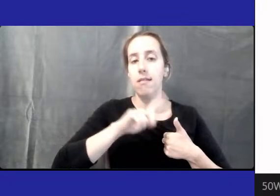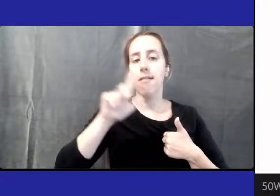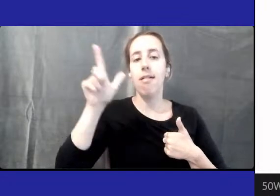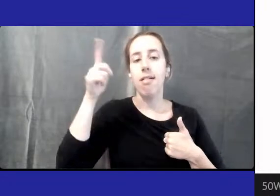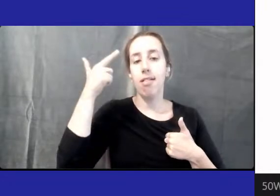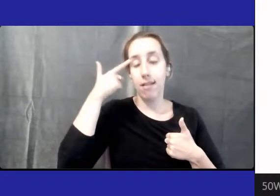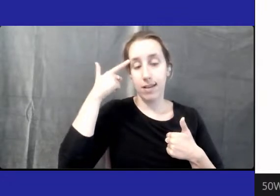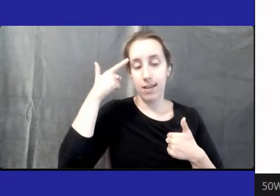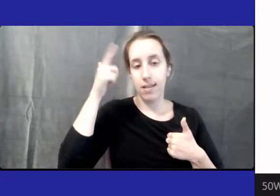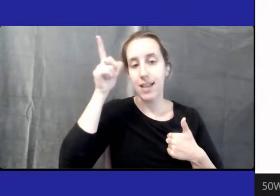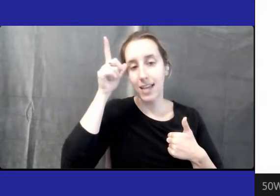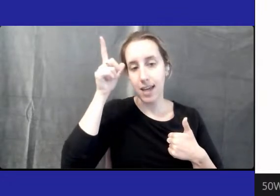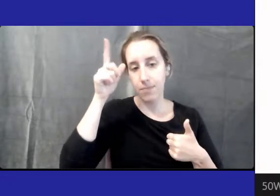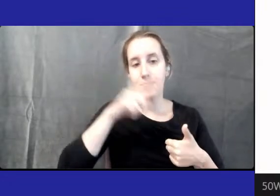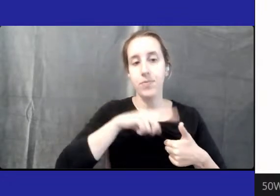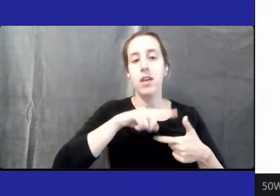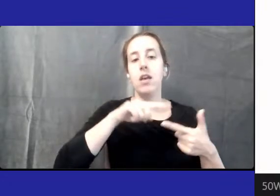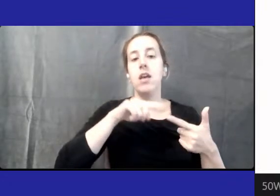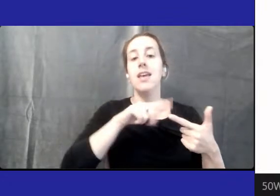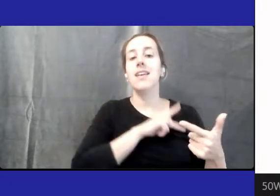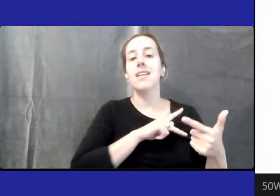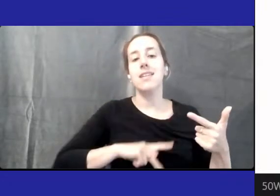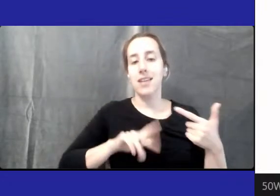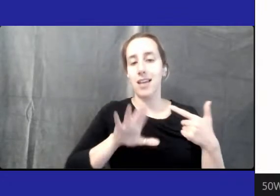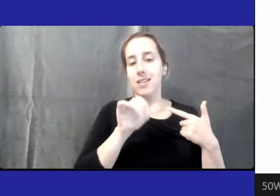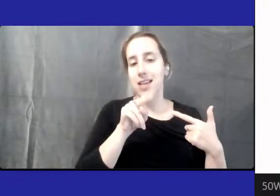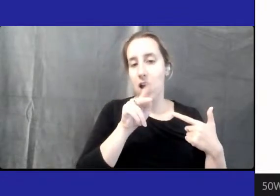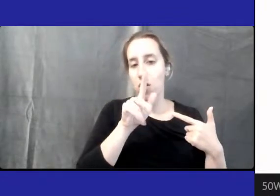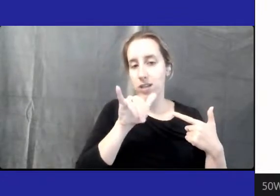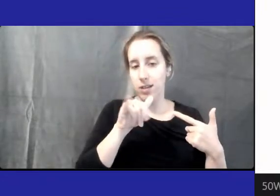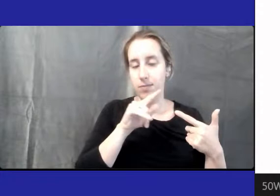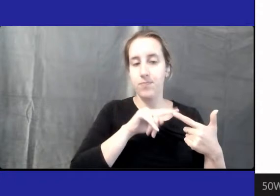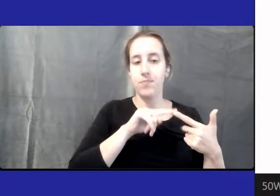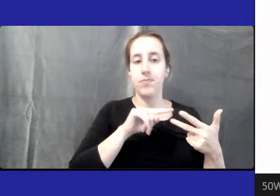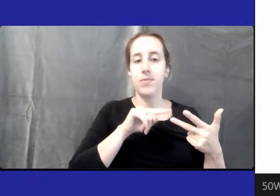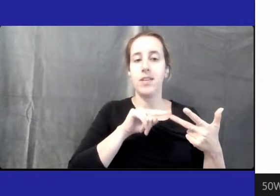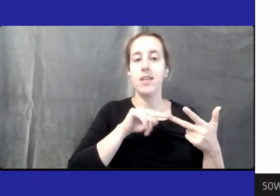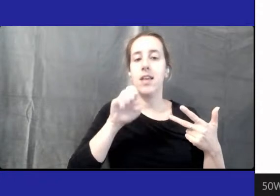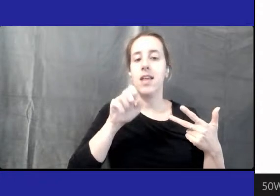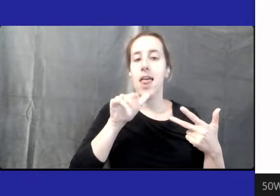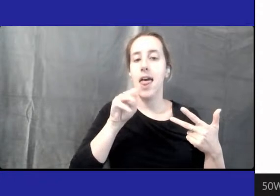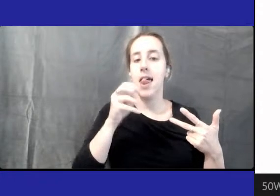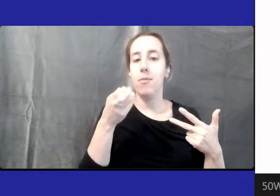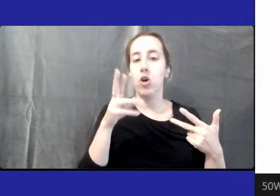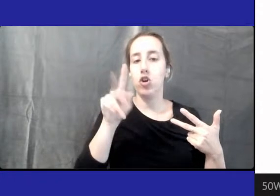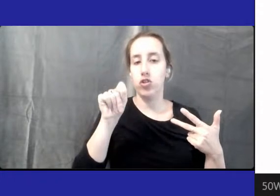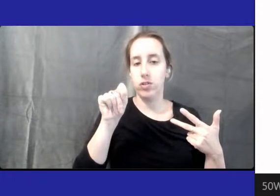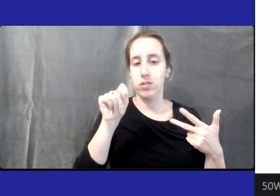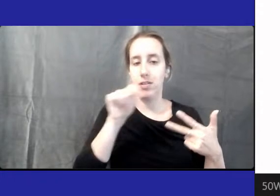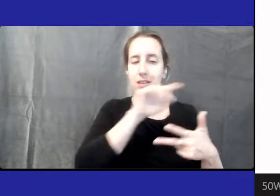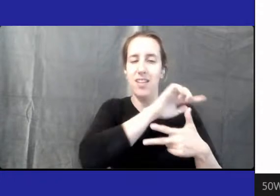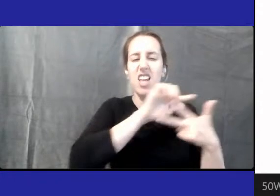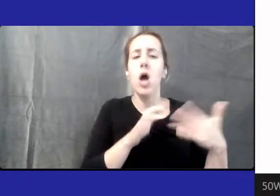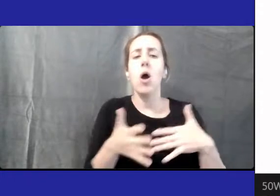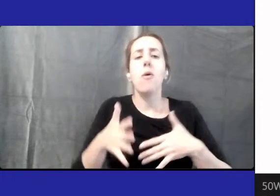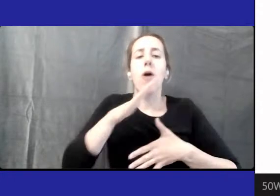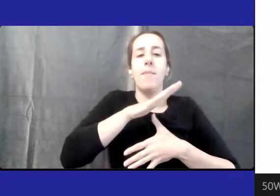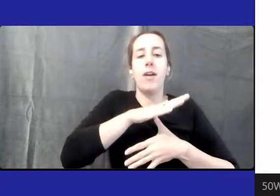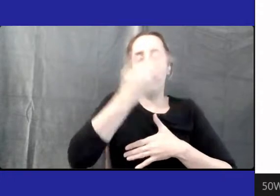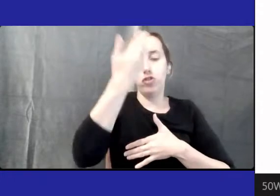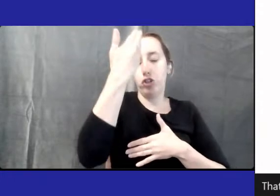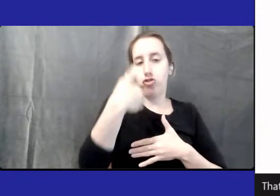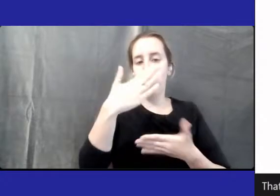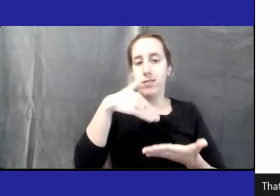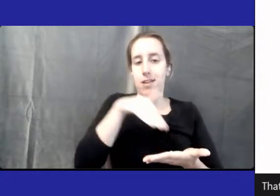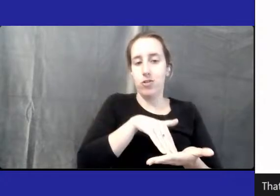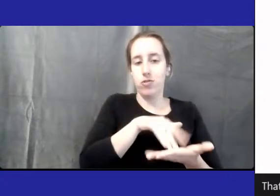primary center, Kings County as a primary center, and Elmhurst as a primary stroke center. And a few of those facilities were also